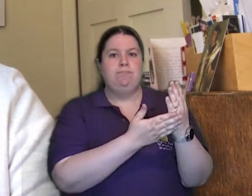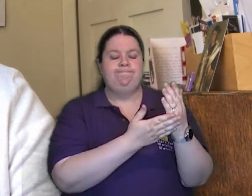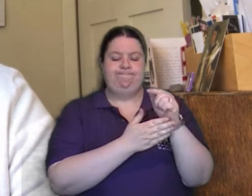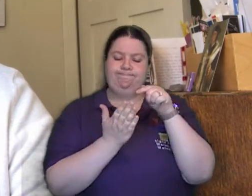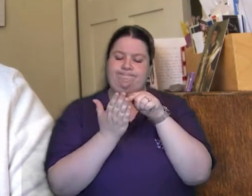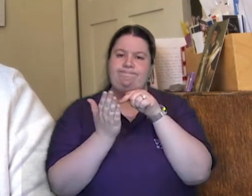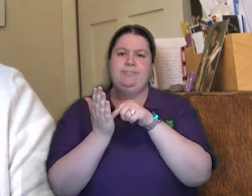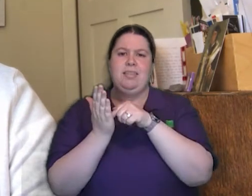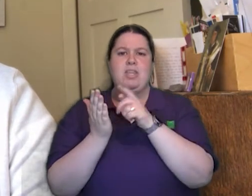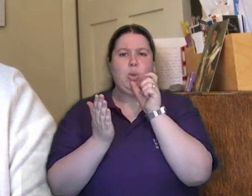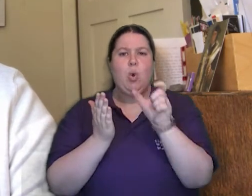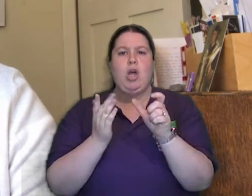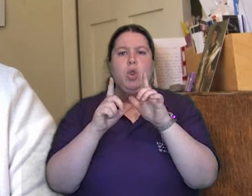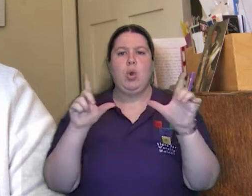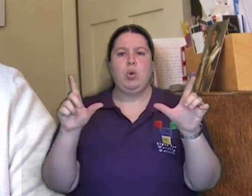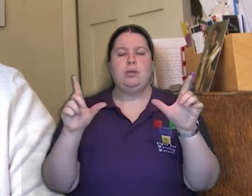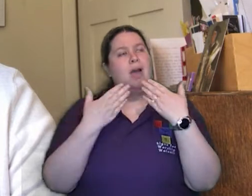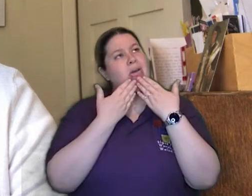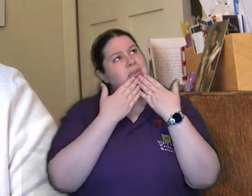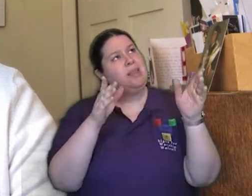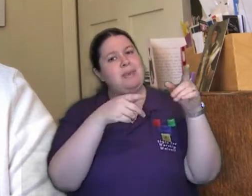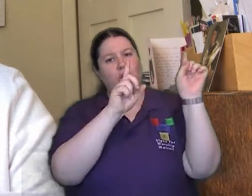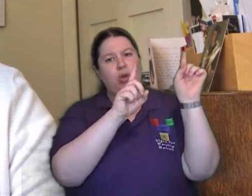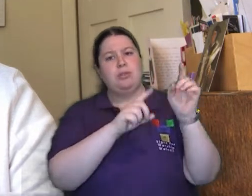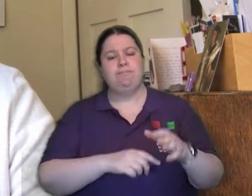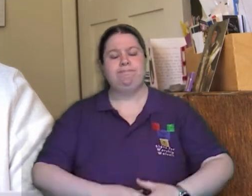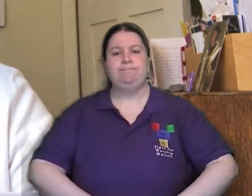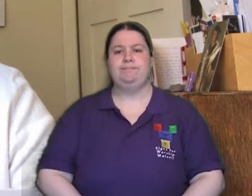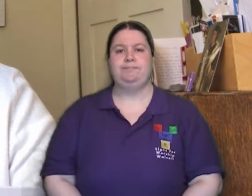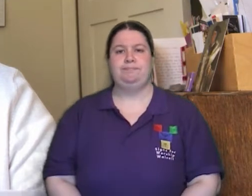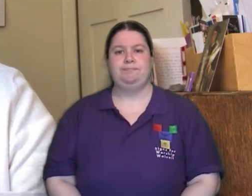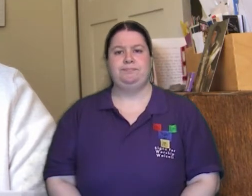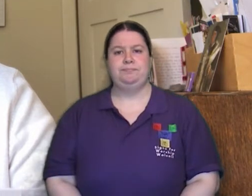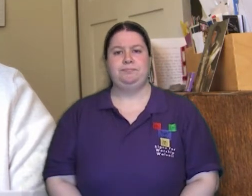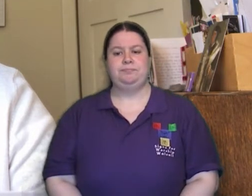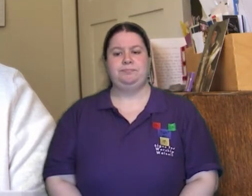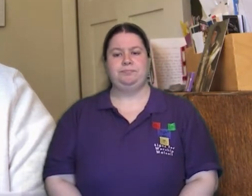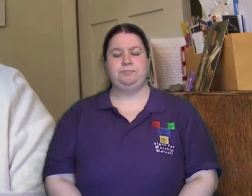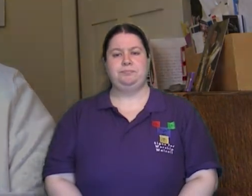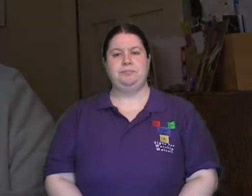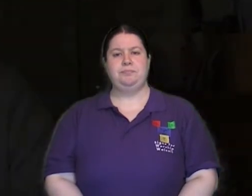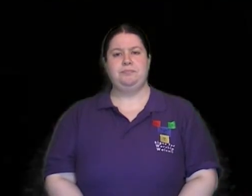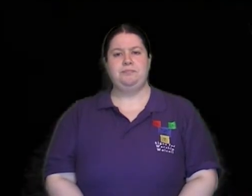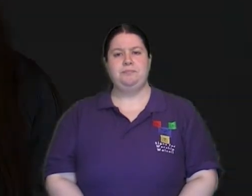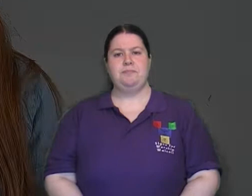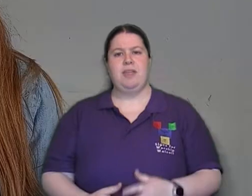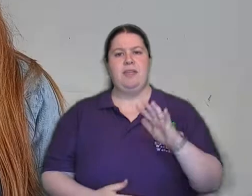eternal. This is the word of the Lord. Thanks be to God.